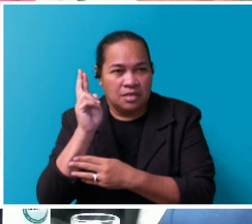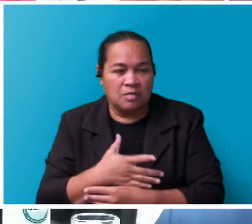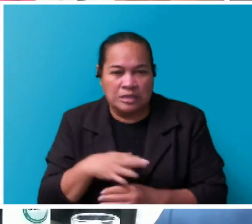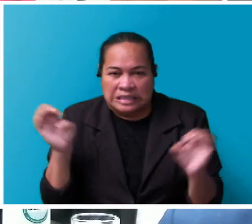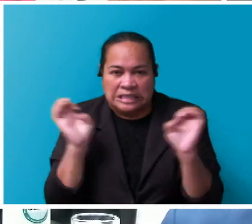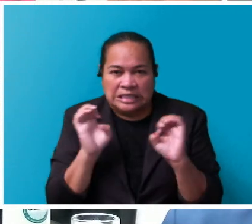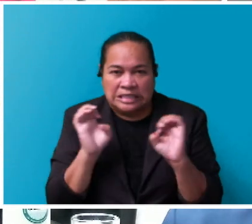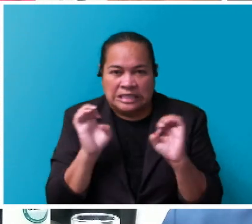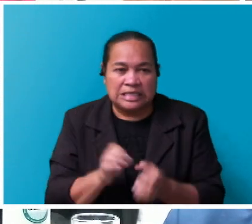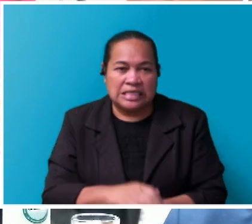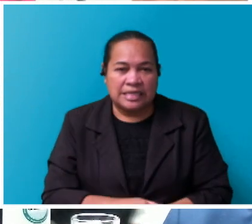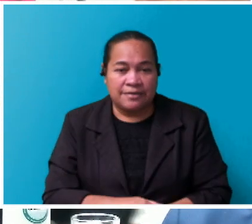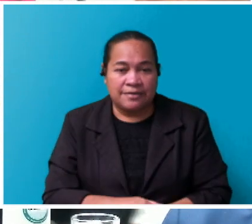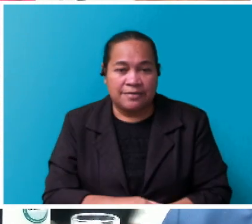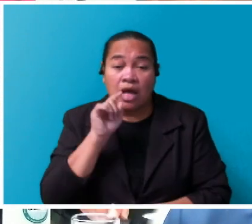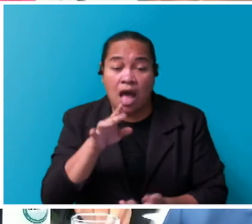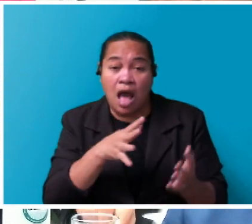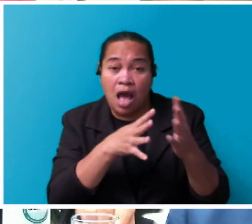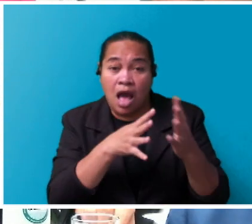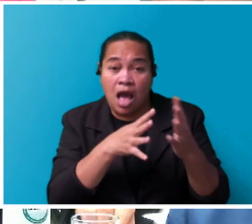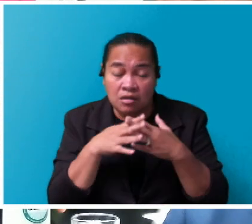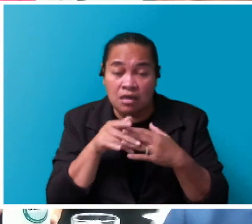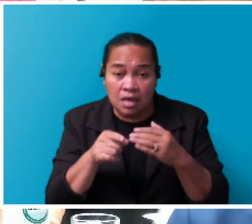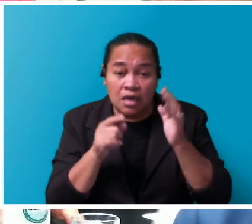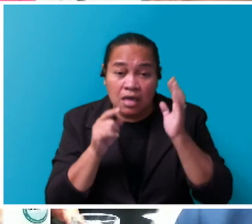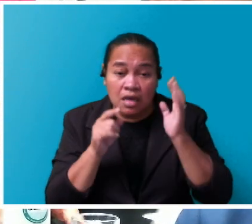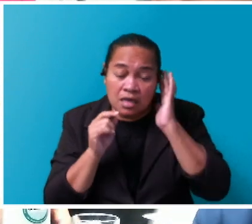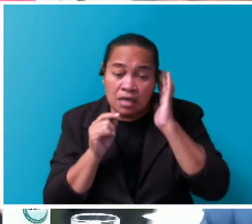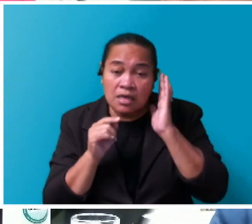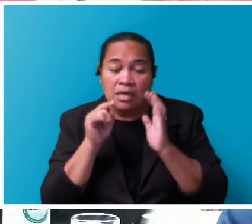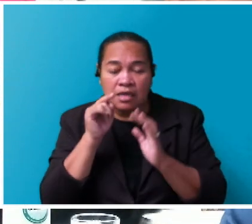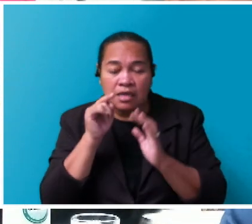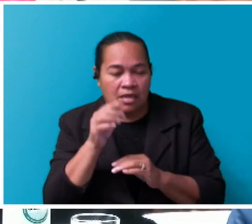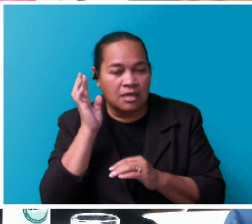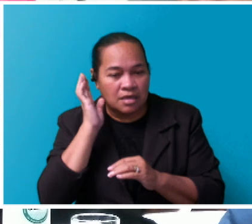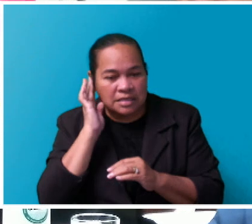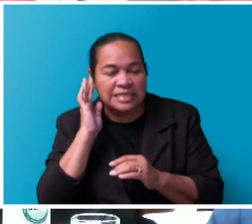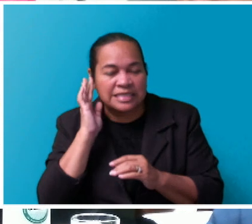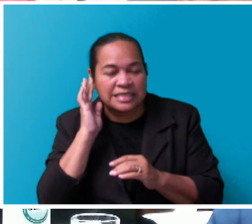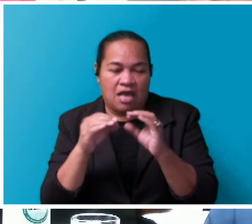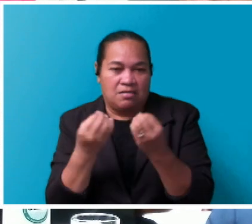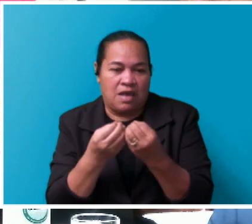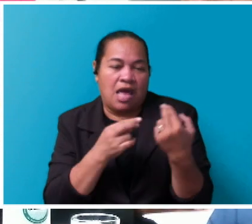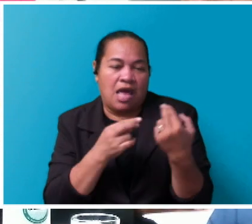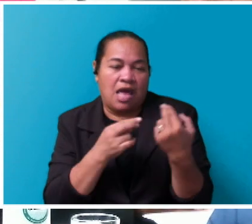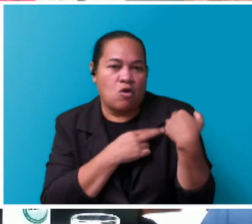urgency. The USTR, Honorable Speaker, is the US agency that is